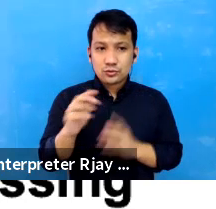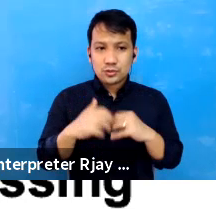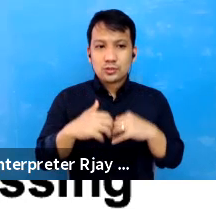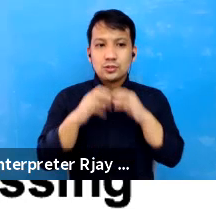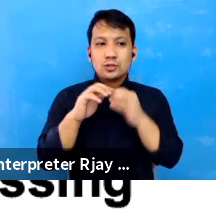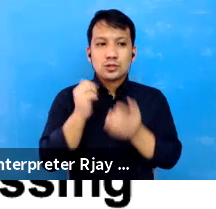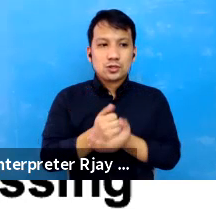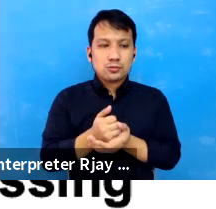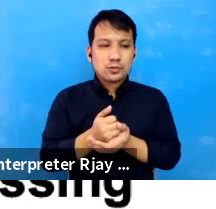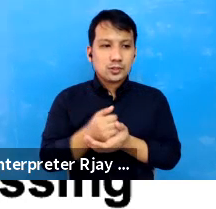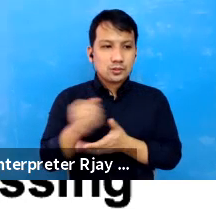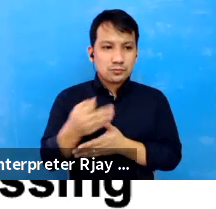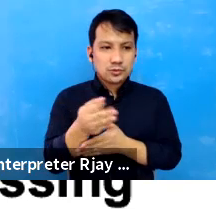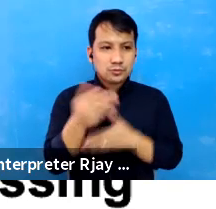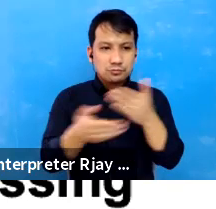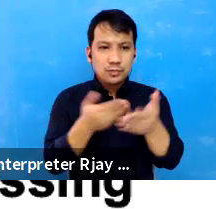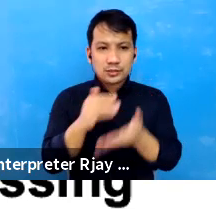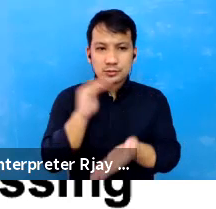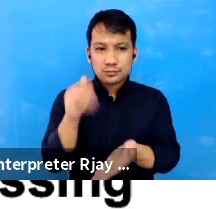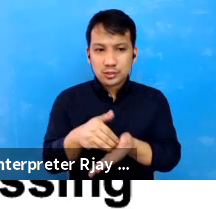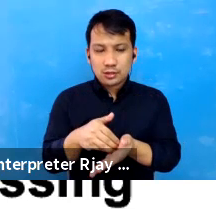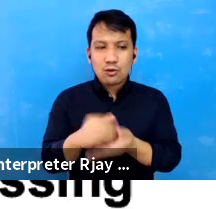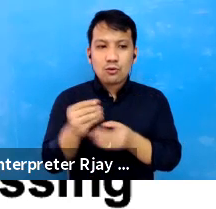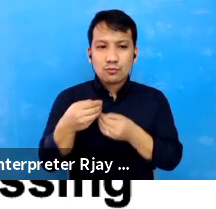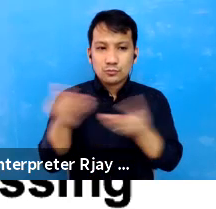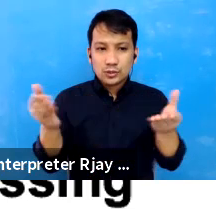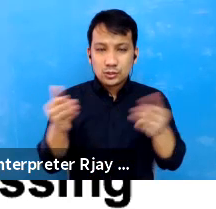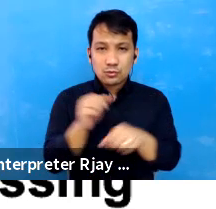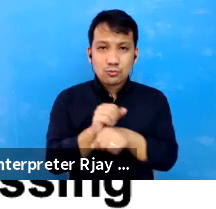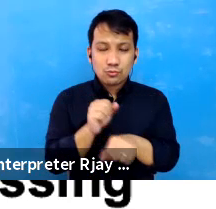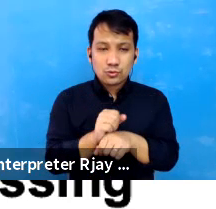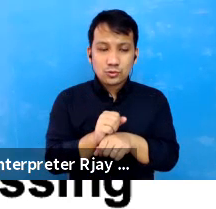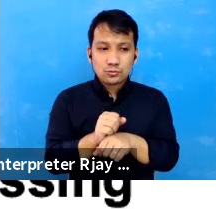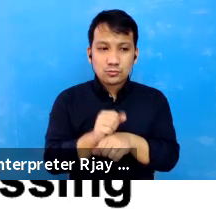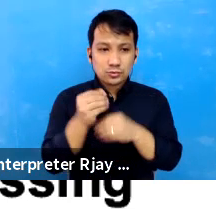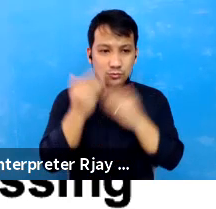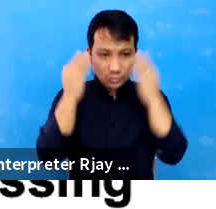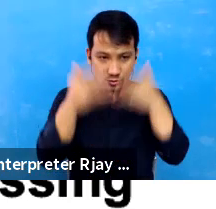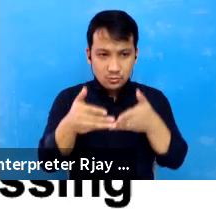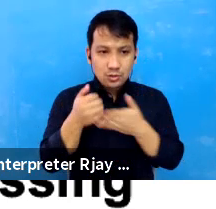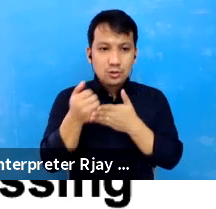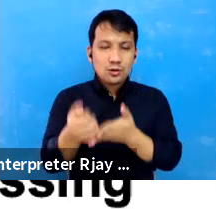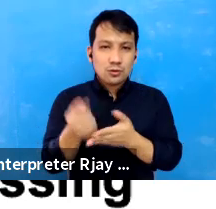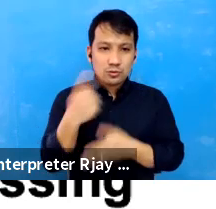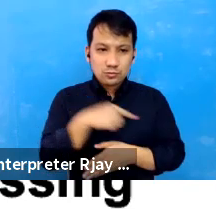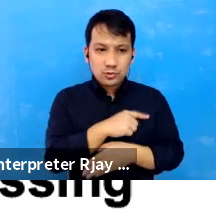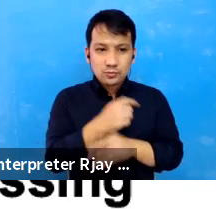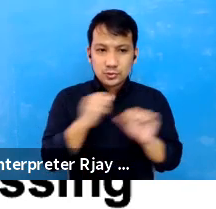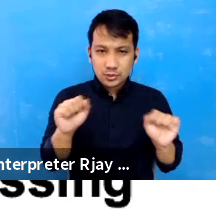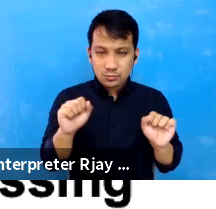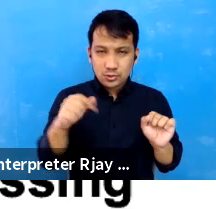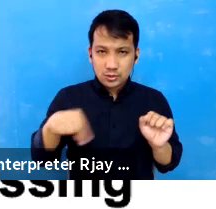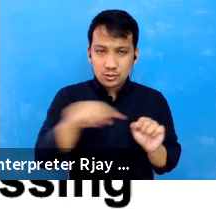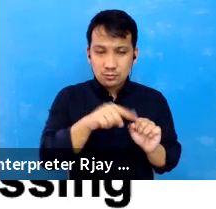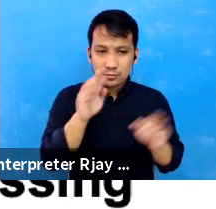ng Fish Processing Center na hindi lamang nagbibigay ng livelihood, pero na-address pa rin namin ang safety and security